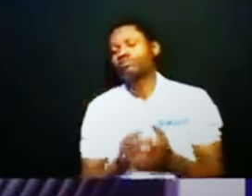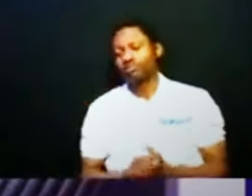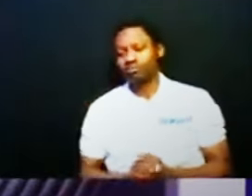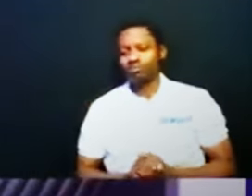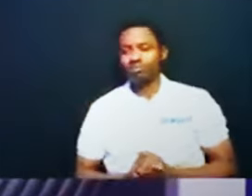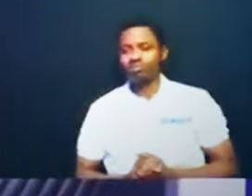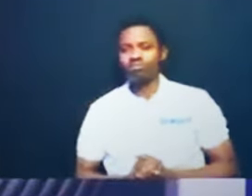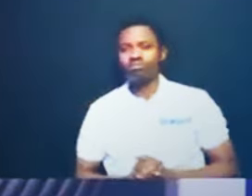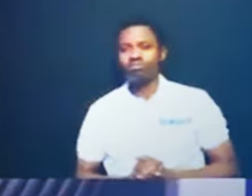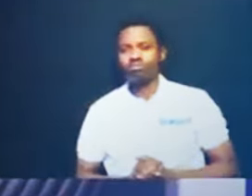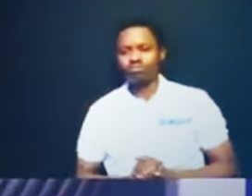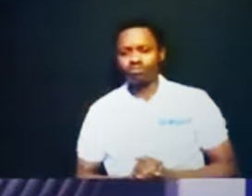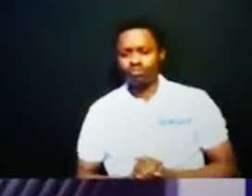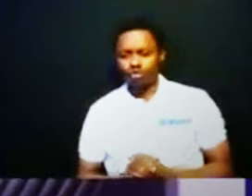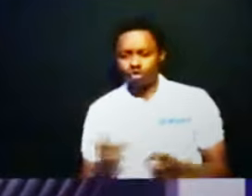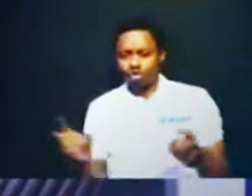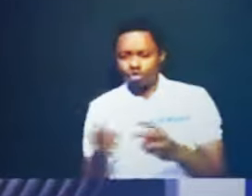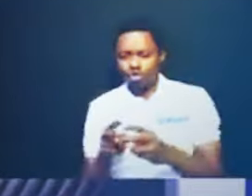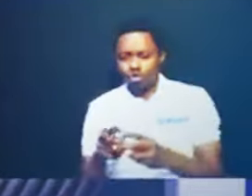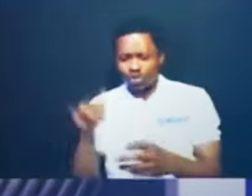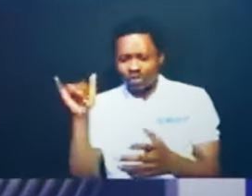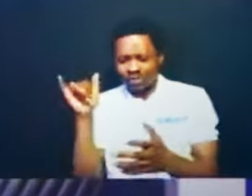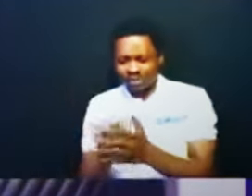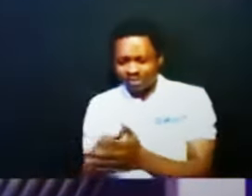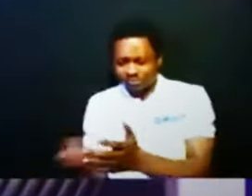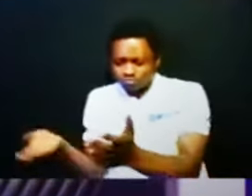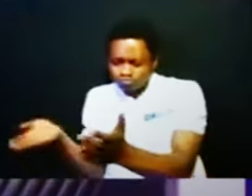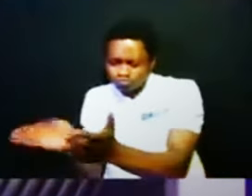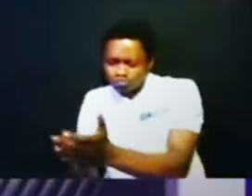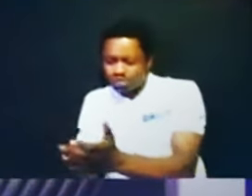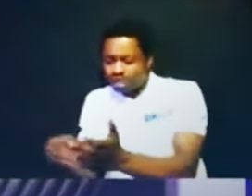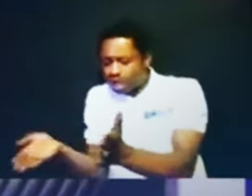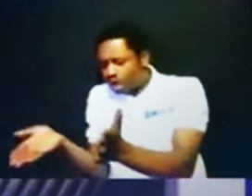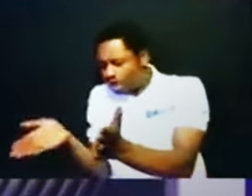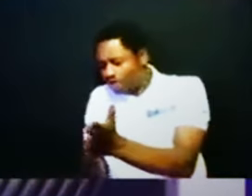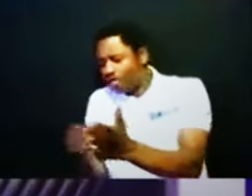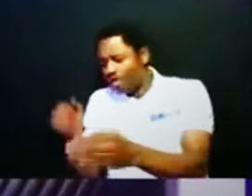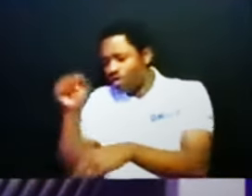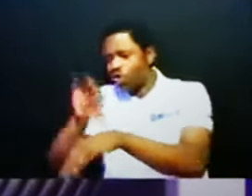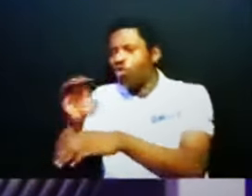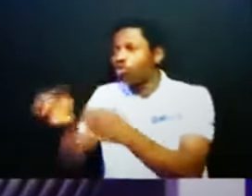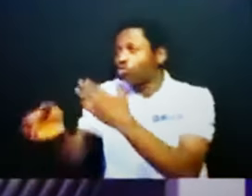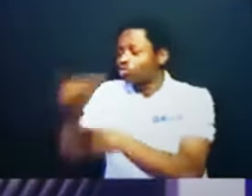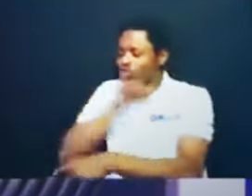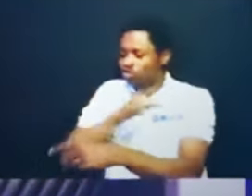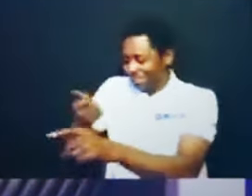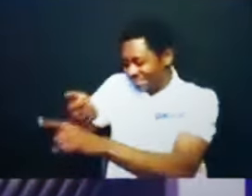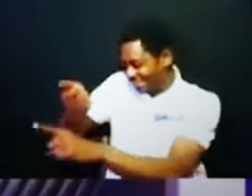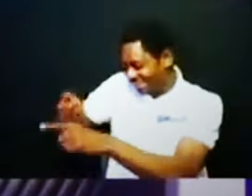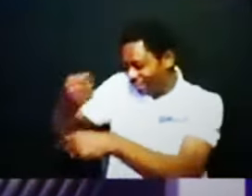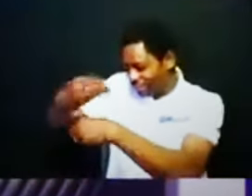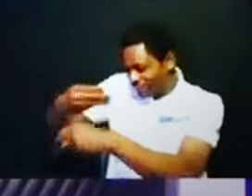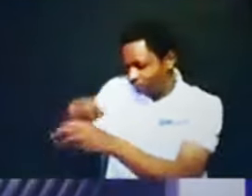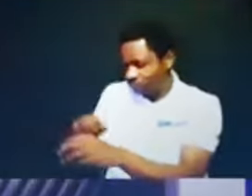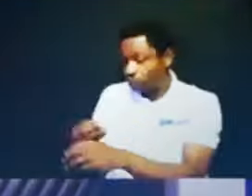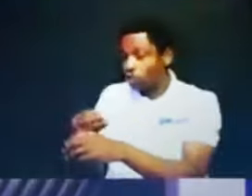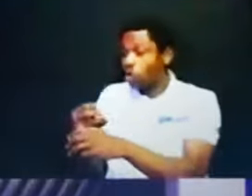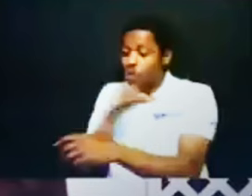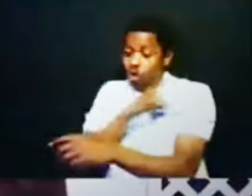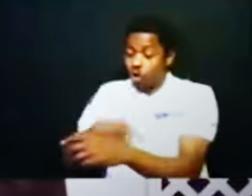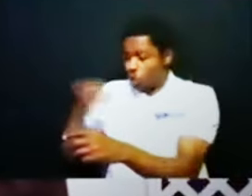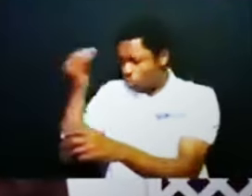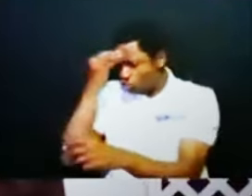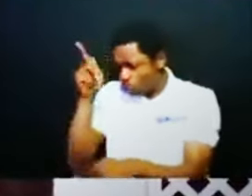wickedness. So this was founded by the Lord. The Lord knows those who